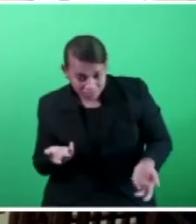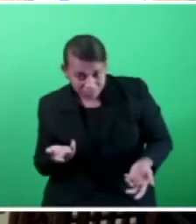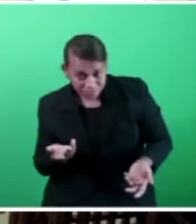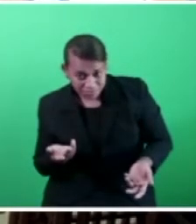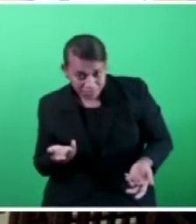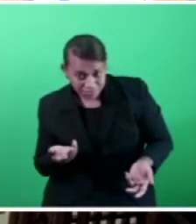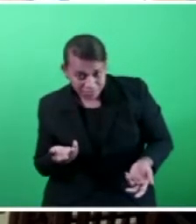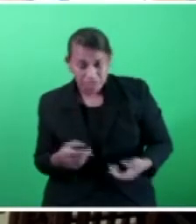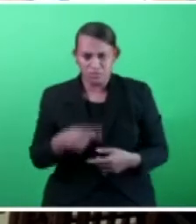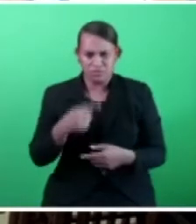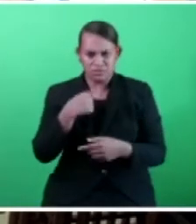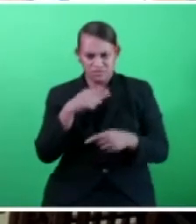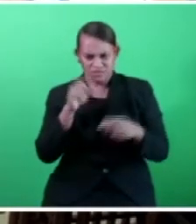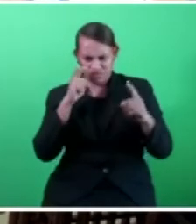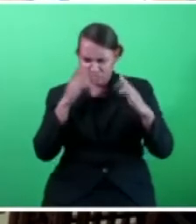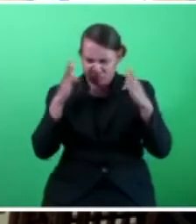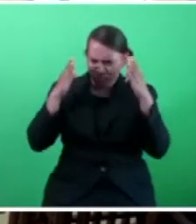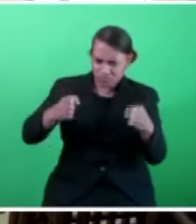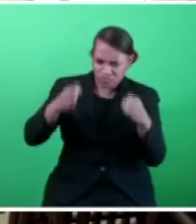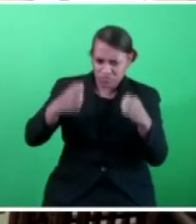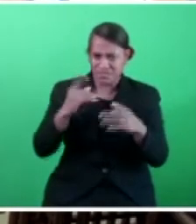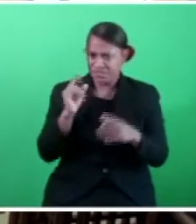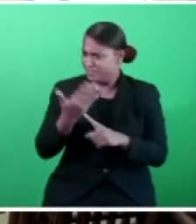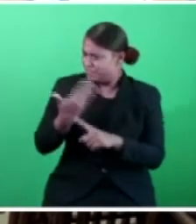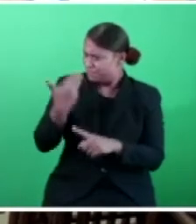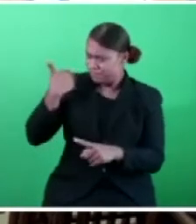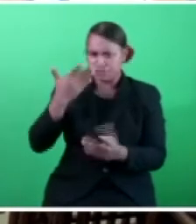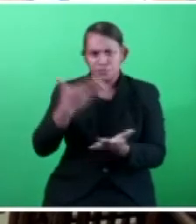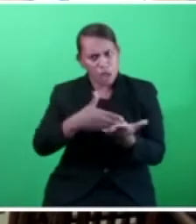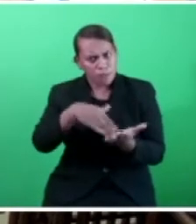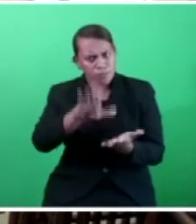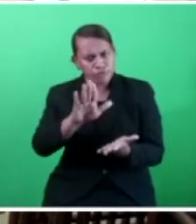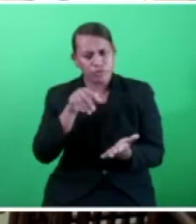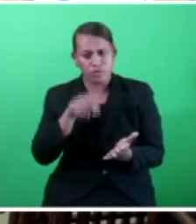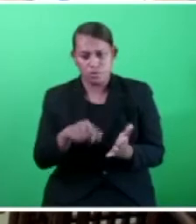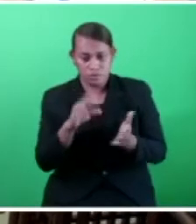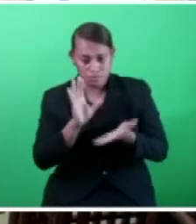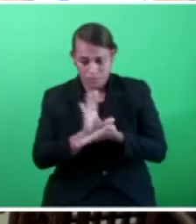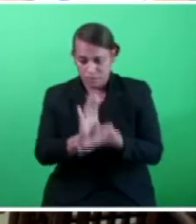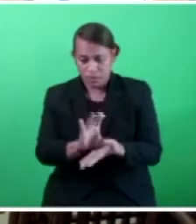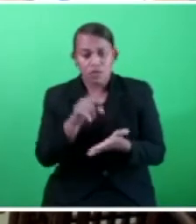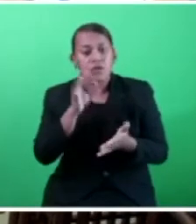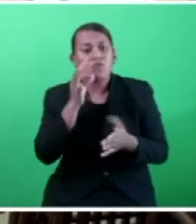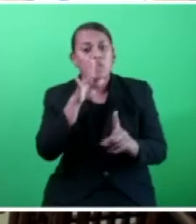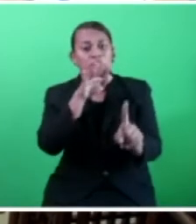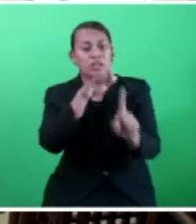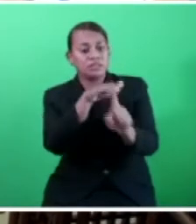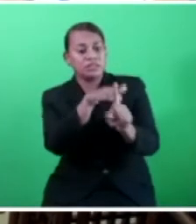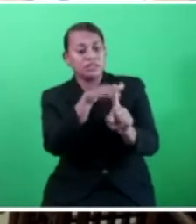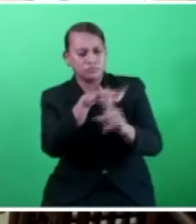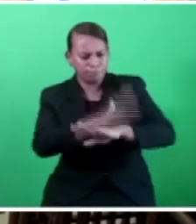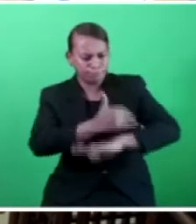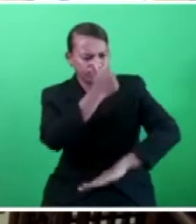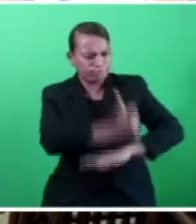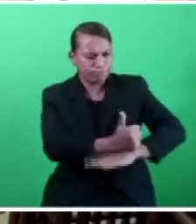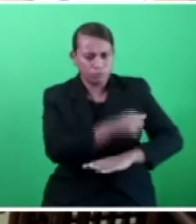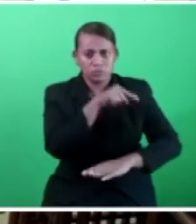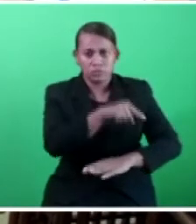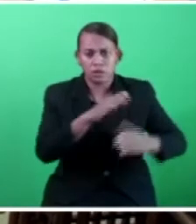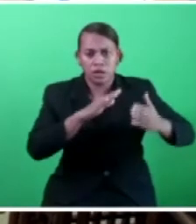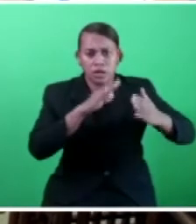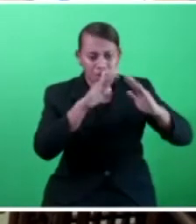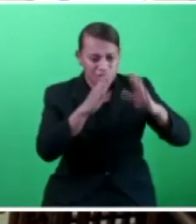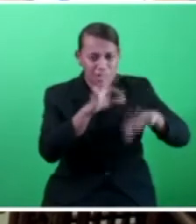attention. She recently endorsed a petition regarding the establishment of Navua's Hospital's isolation ward, a